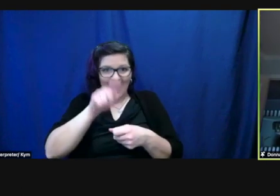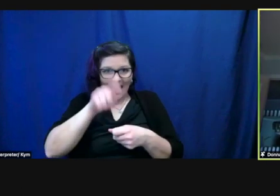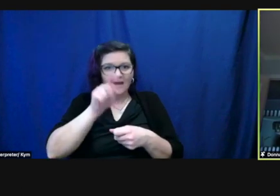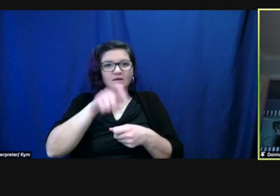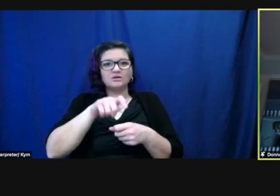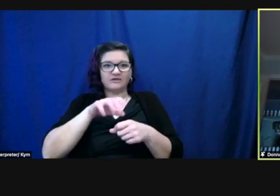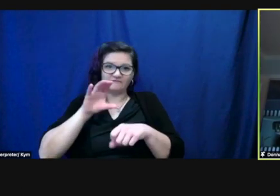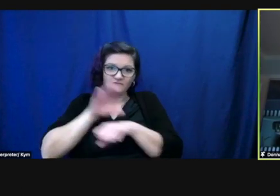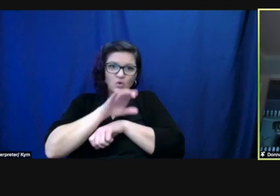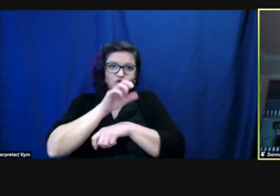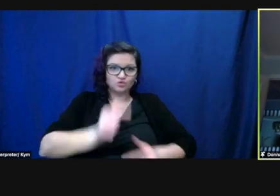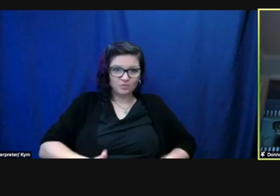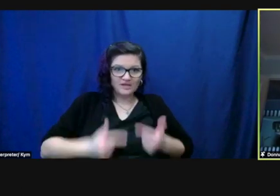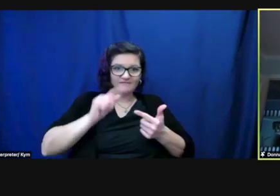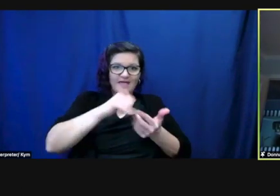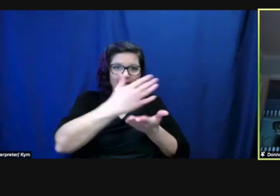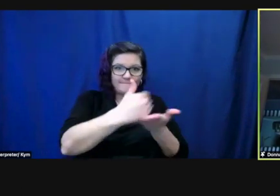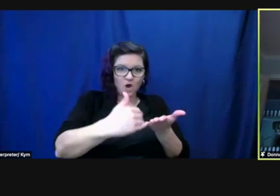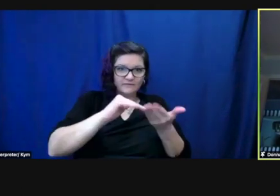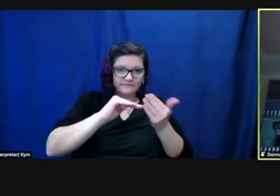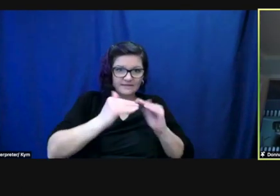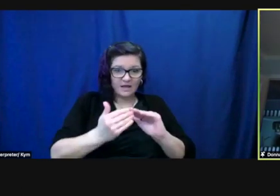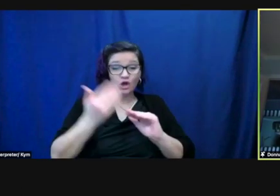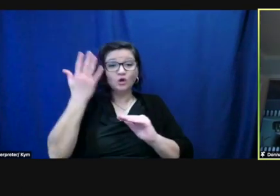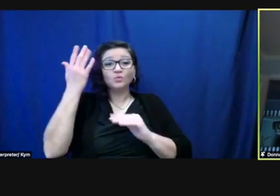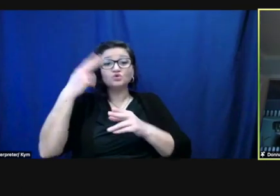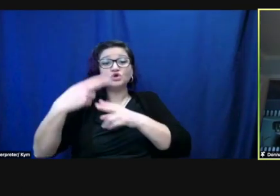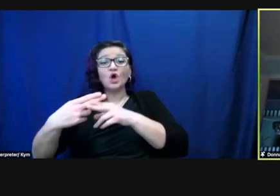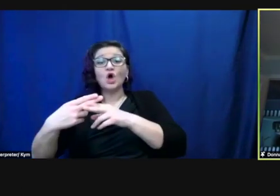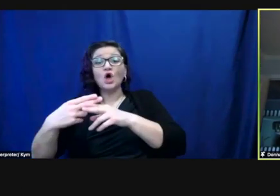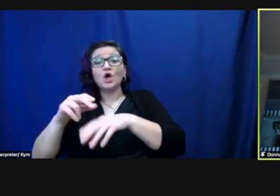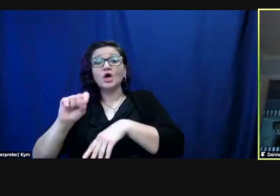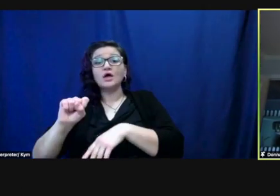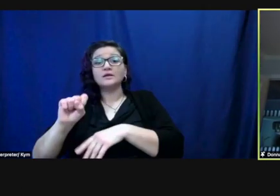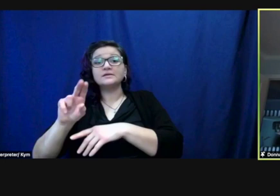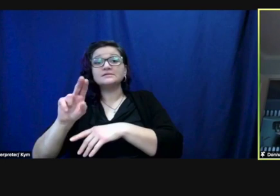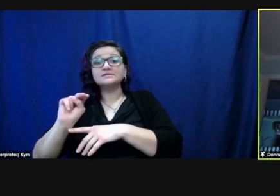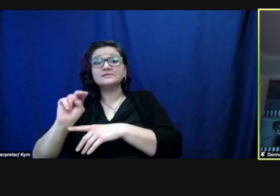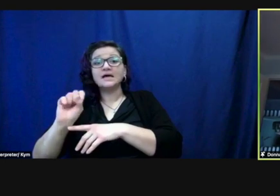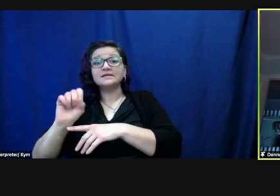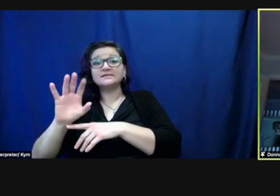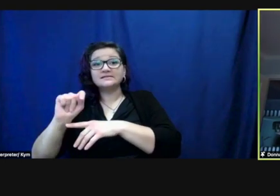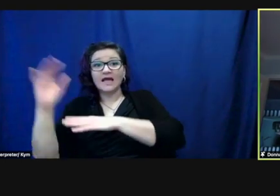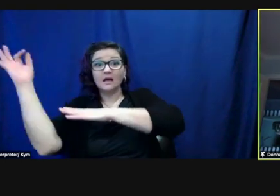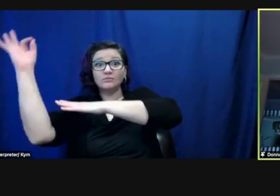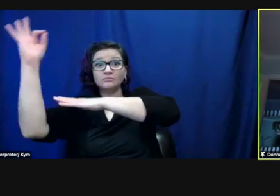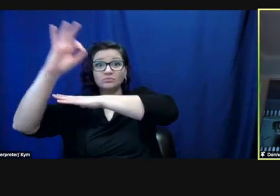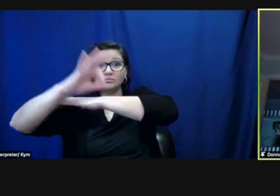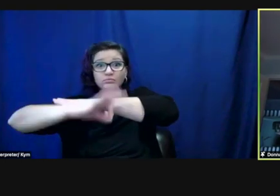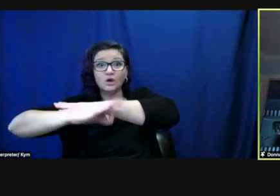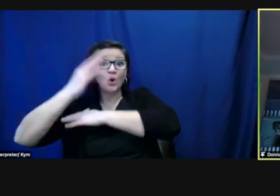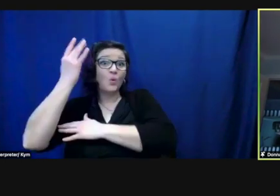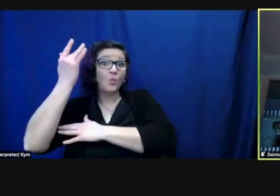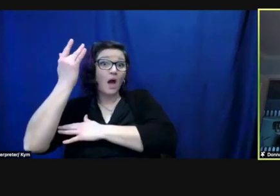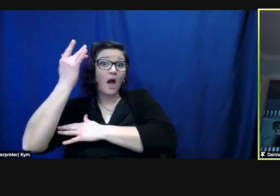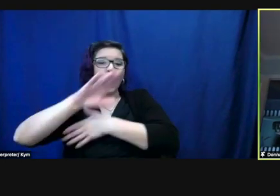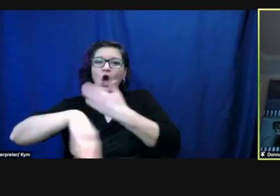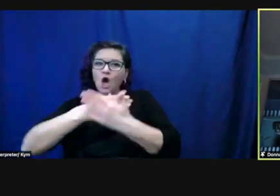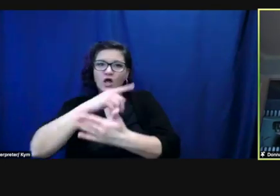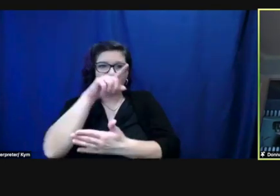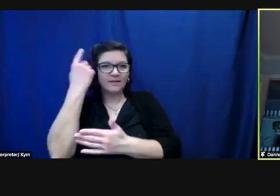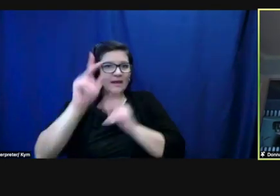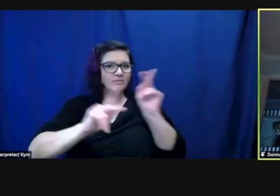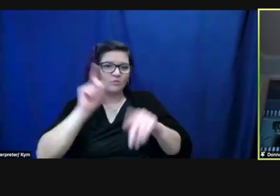of town. And it was called Sunset because when the sun went down, all the black people had to be off